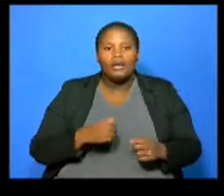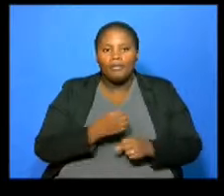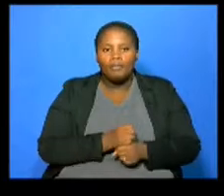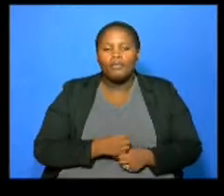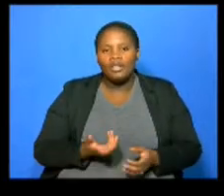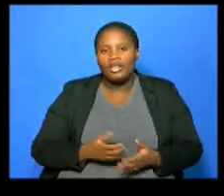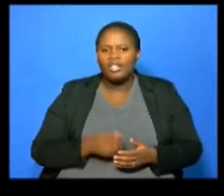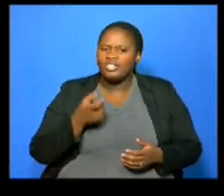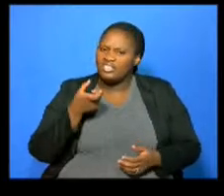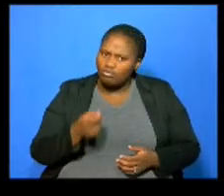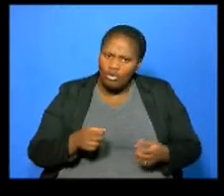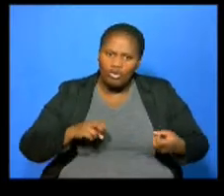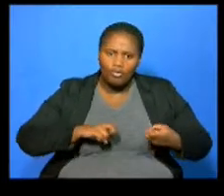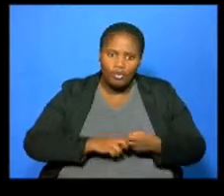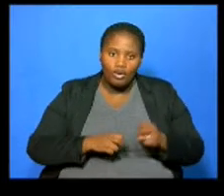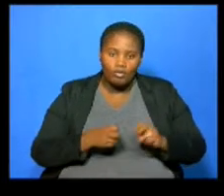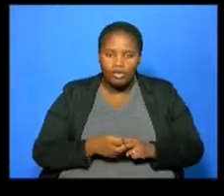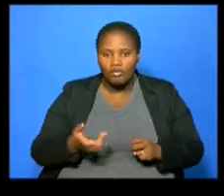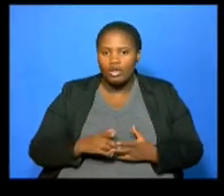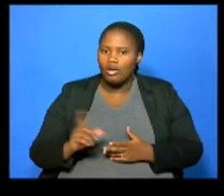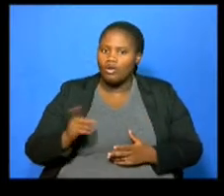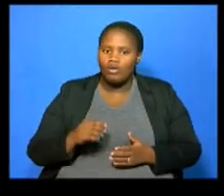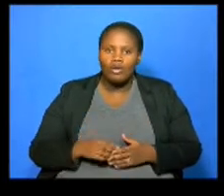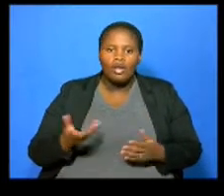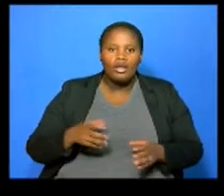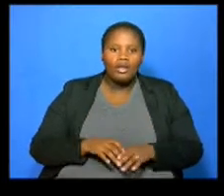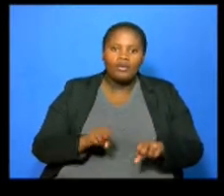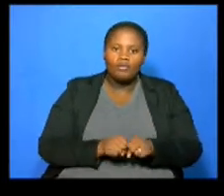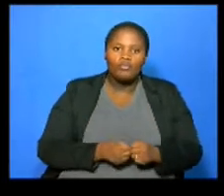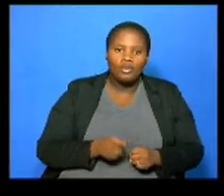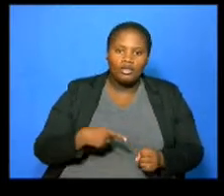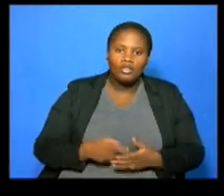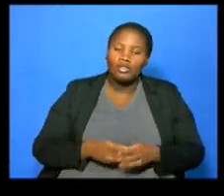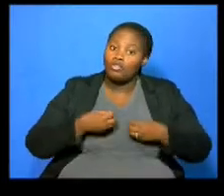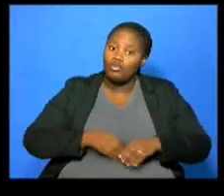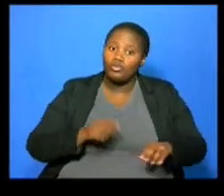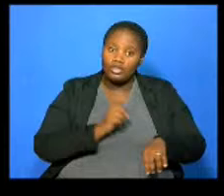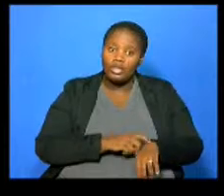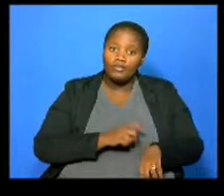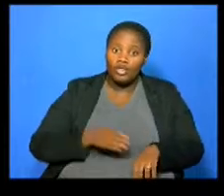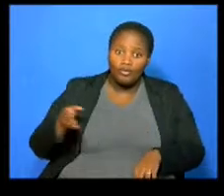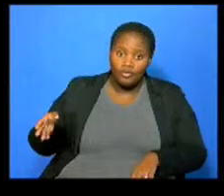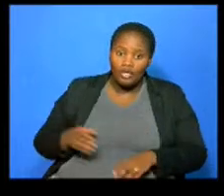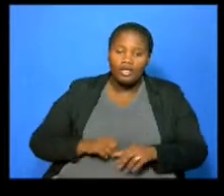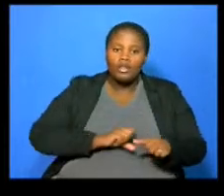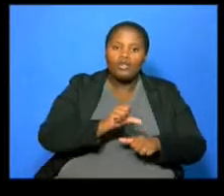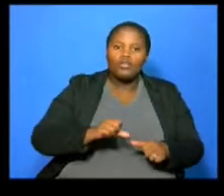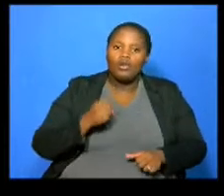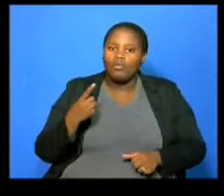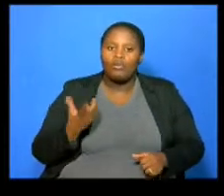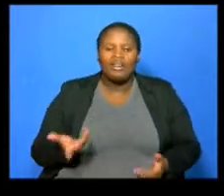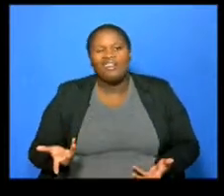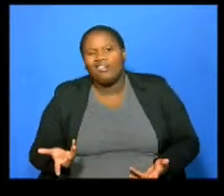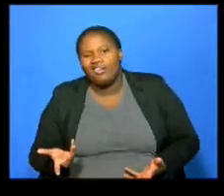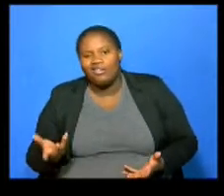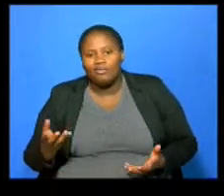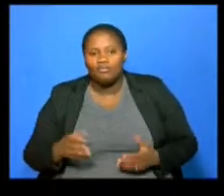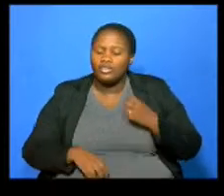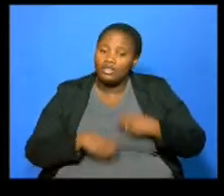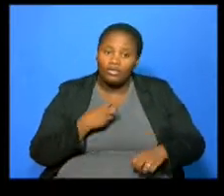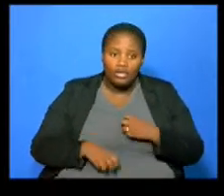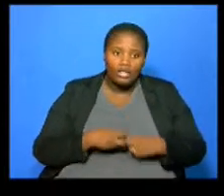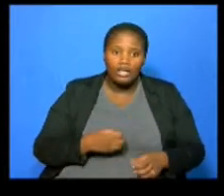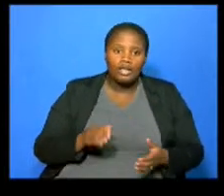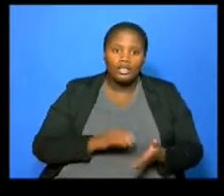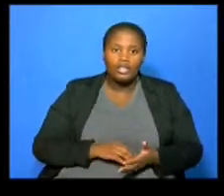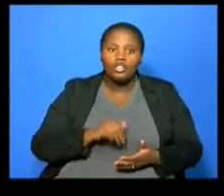mistake and had a little crash at the end of the prologue, so lost a bit of time there. And then stage 1 was difficult. You